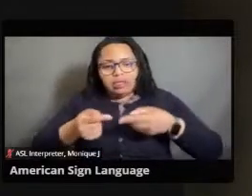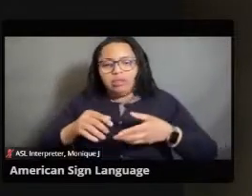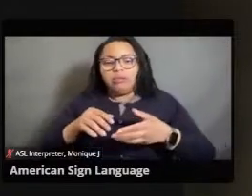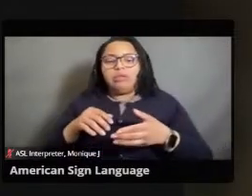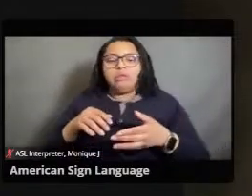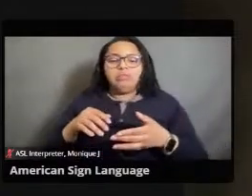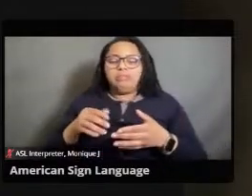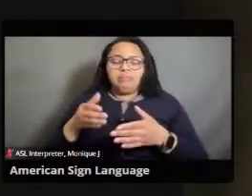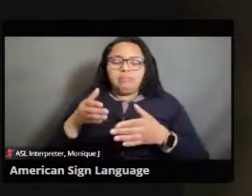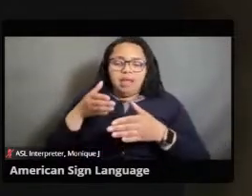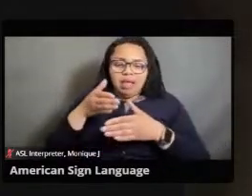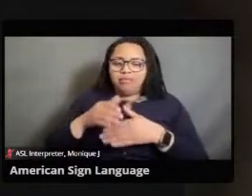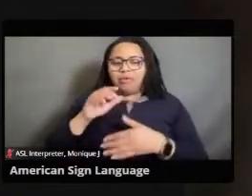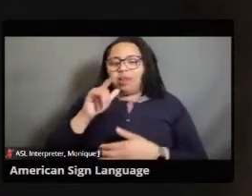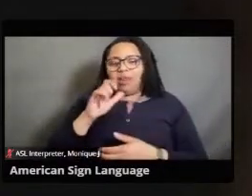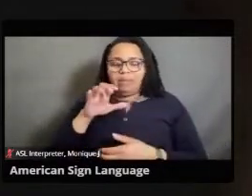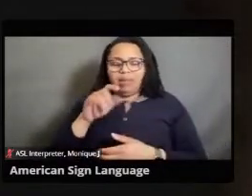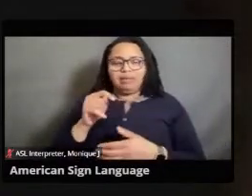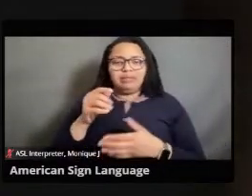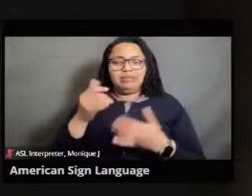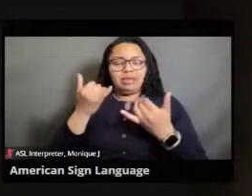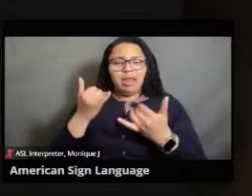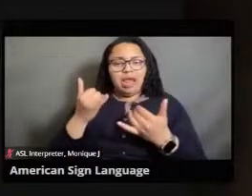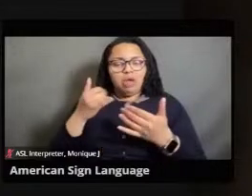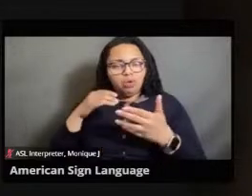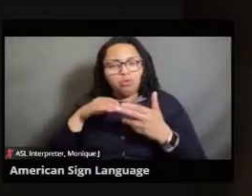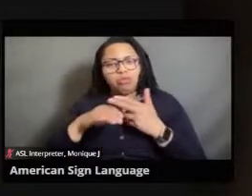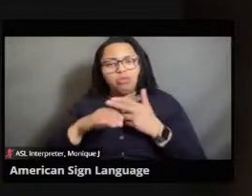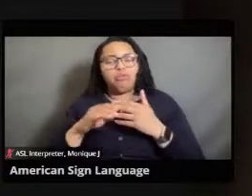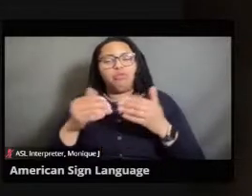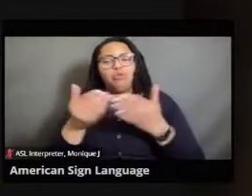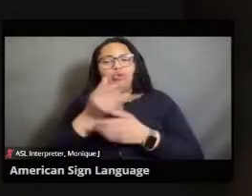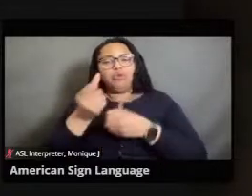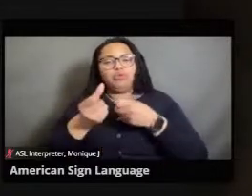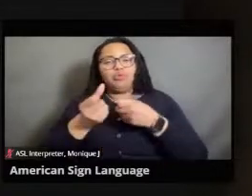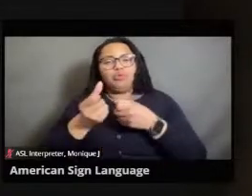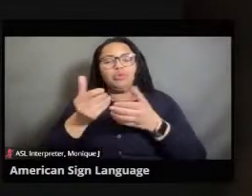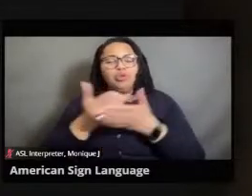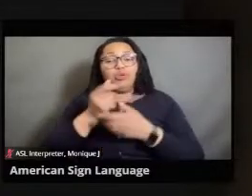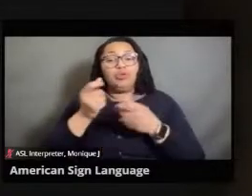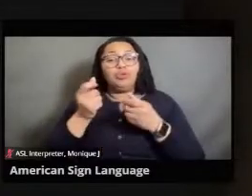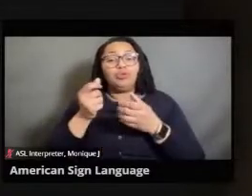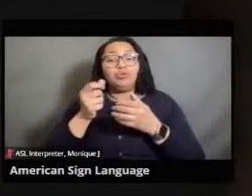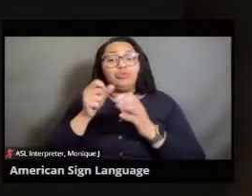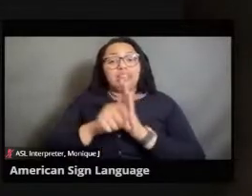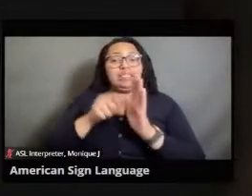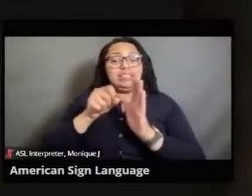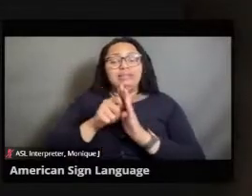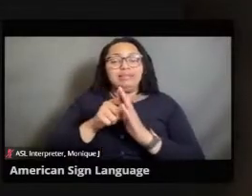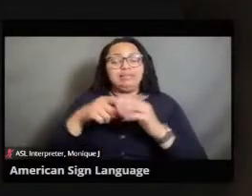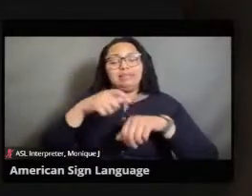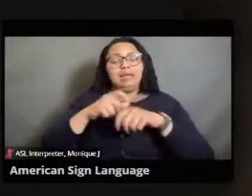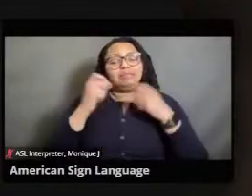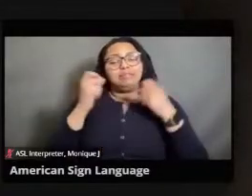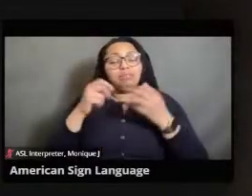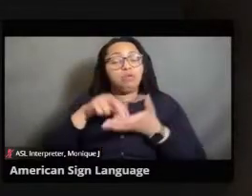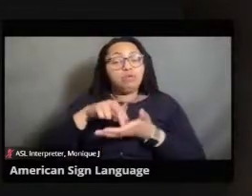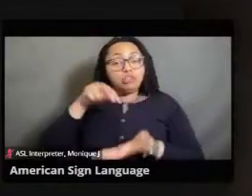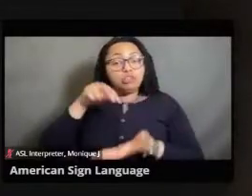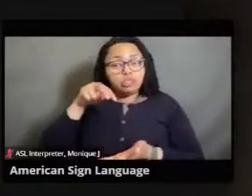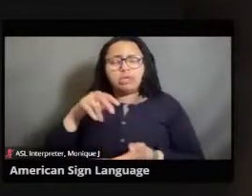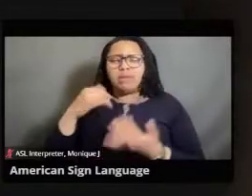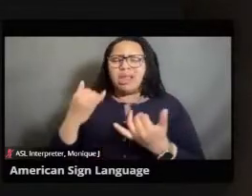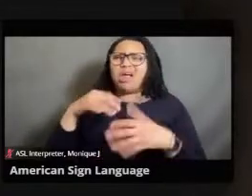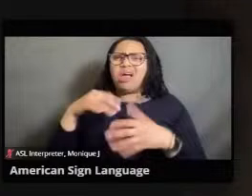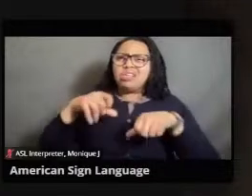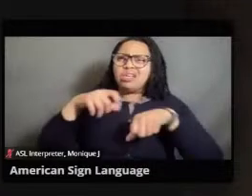enter the new season of Easter and the promise of resurrection. I spent some time reflecting on what resurrection